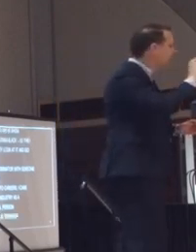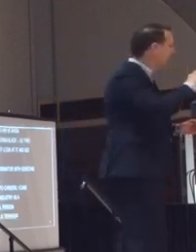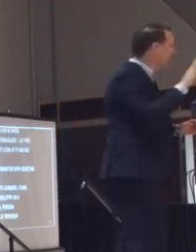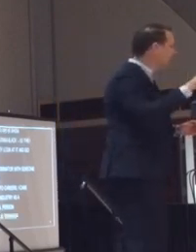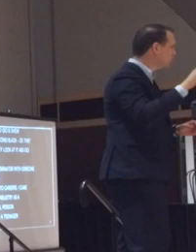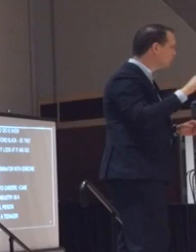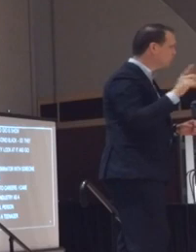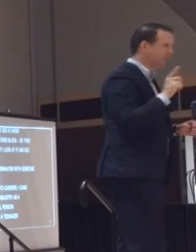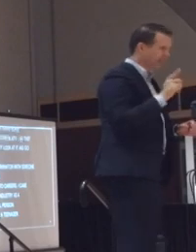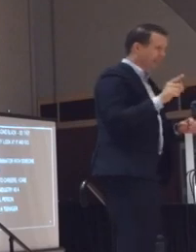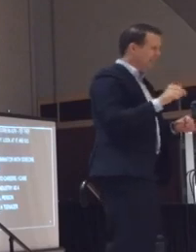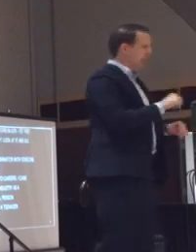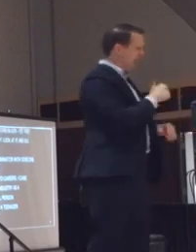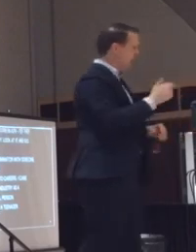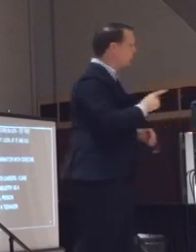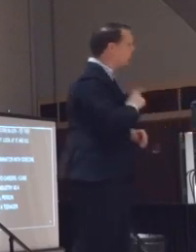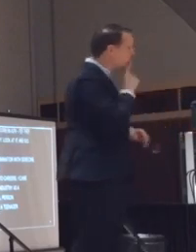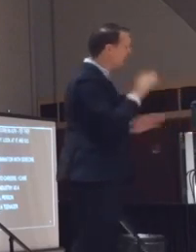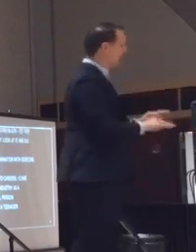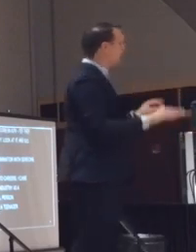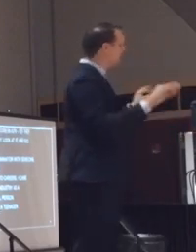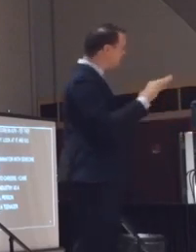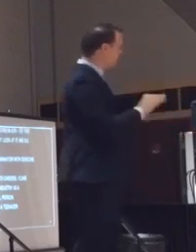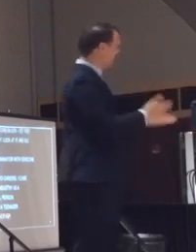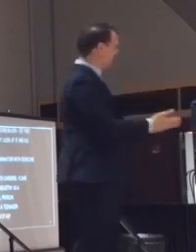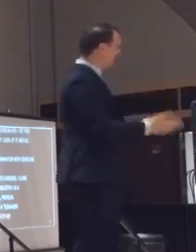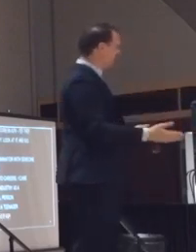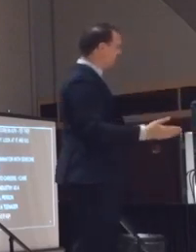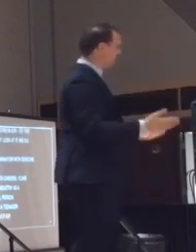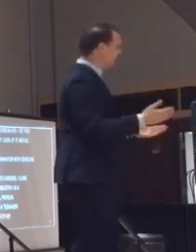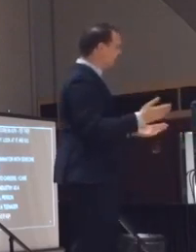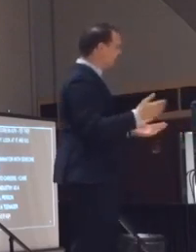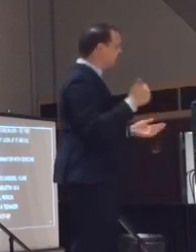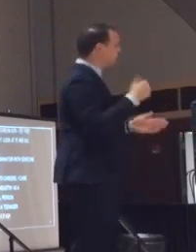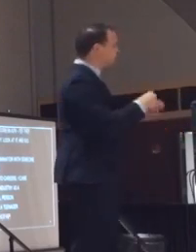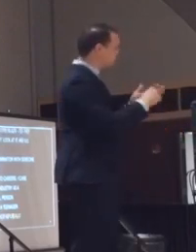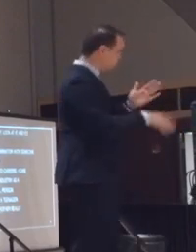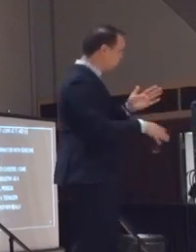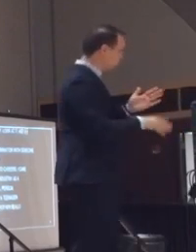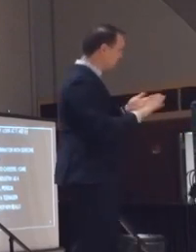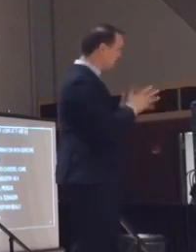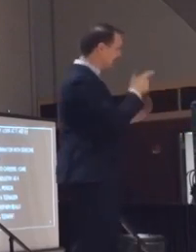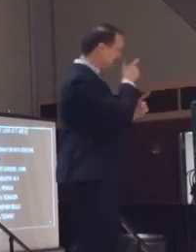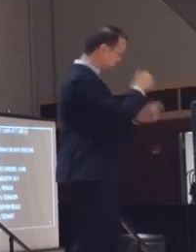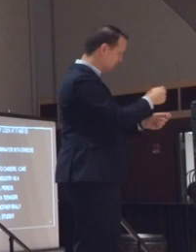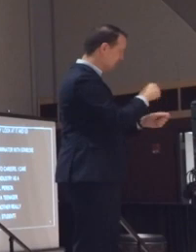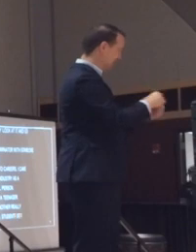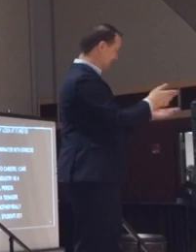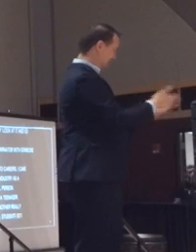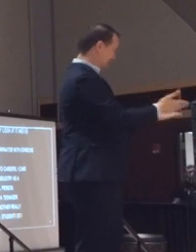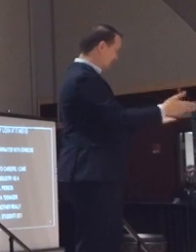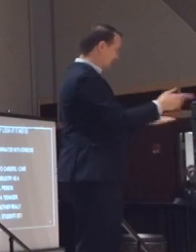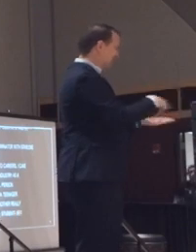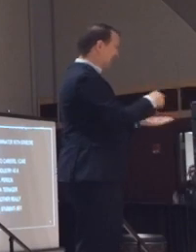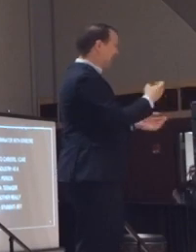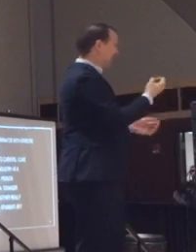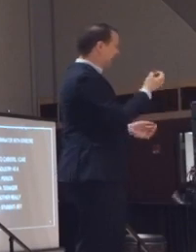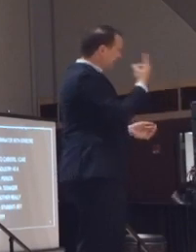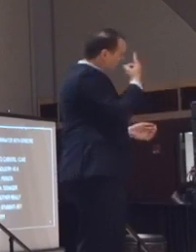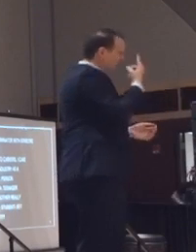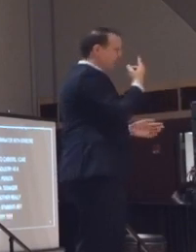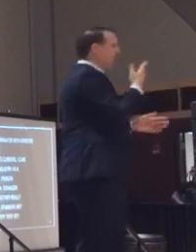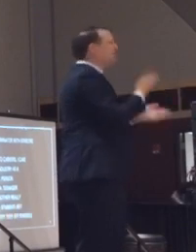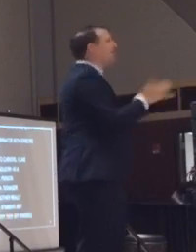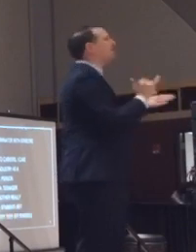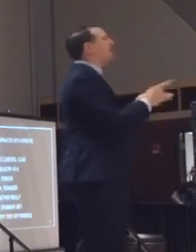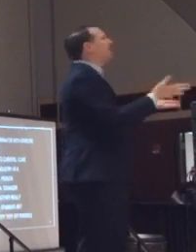up another really important thing. Students get interested in stuff they get exposed